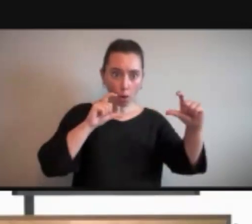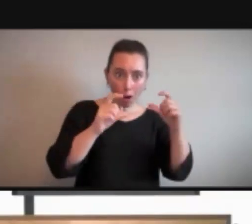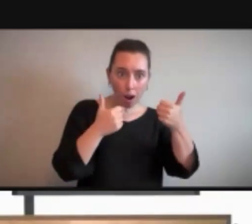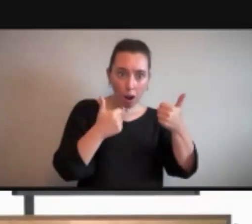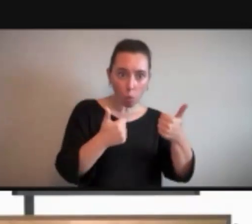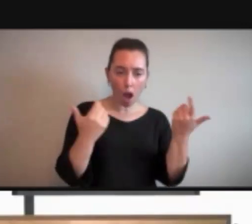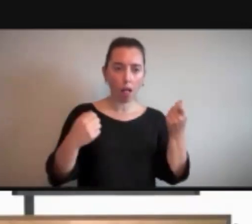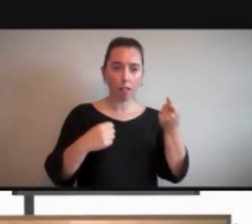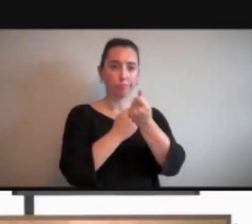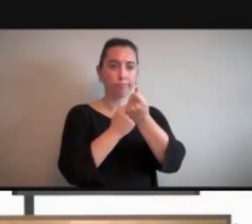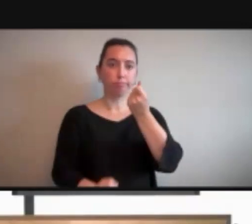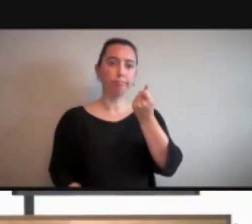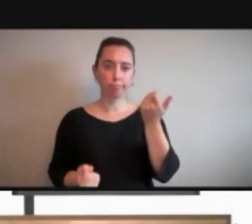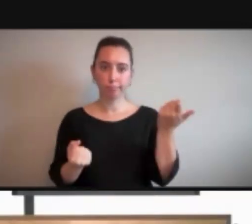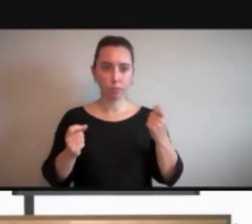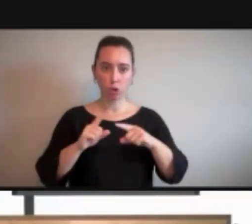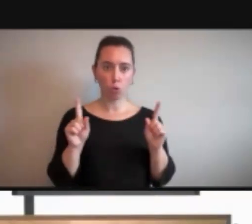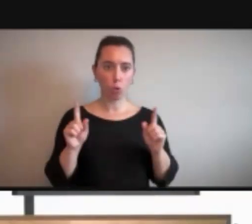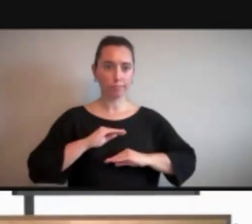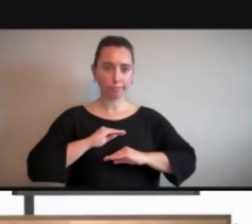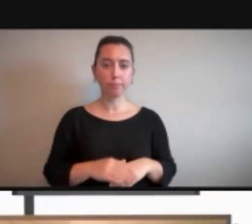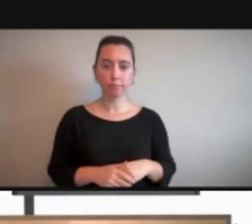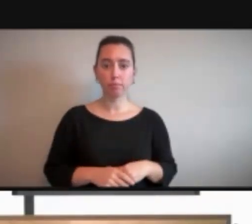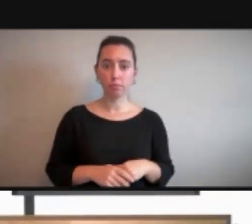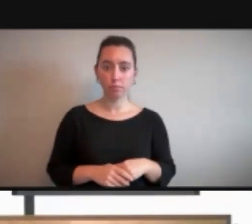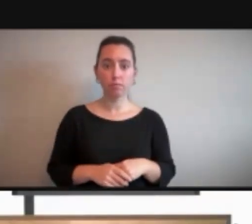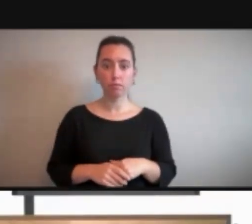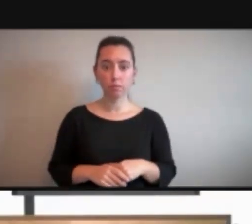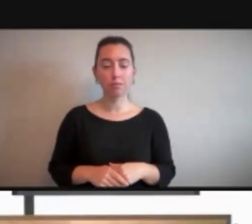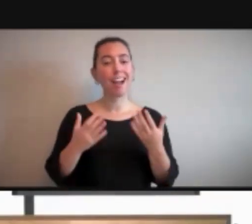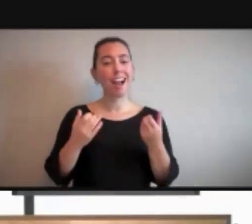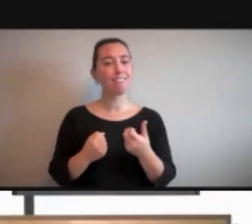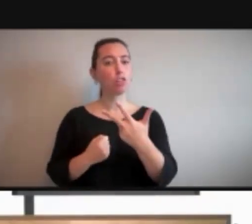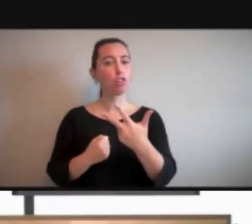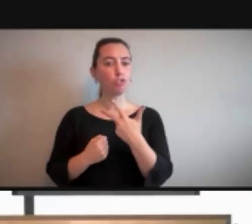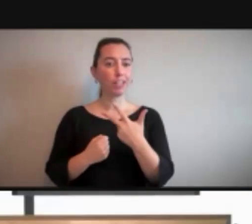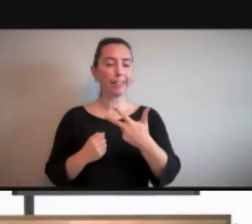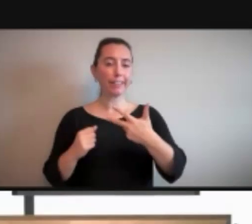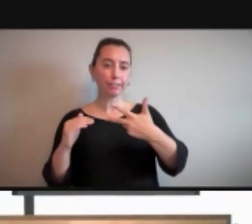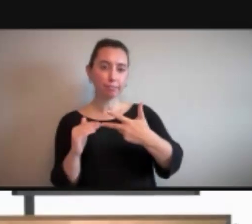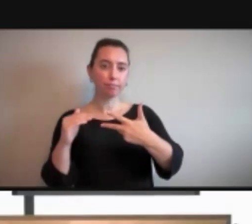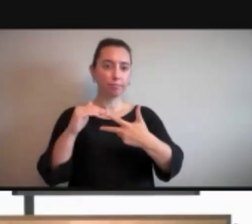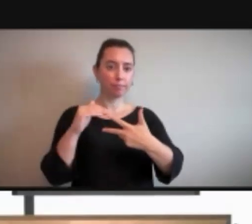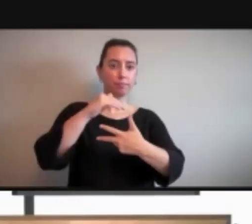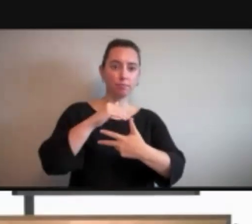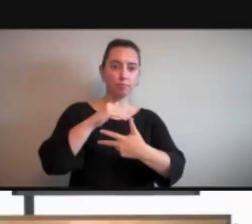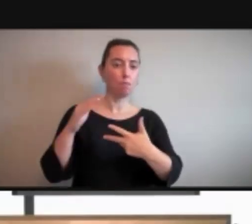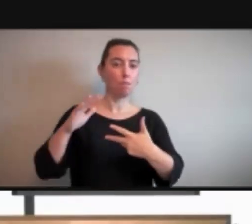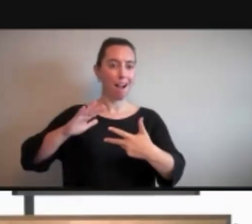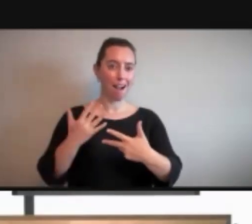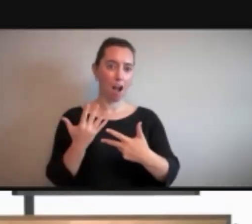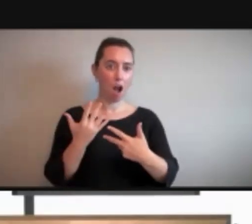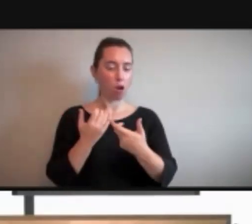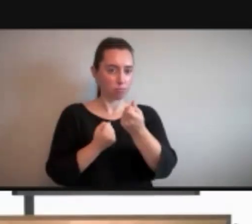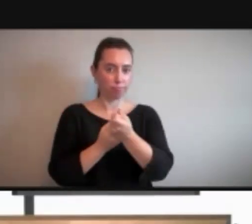The approach to this requirement should cover 3 stages or 3 aspects of the